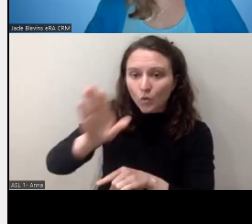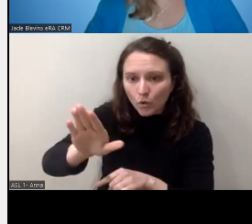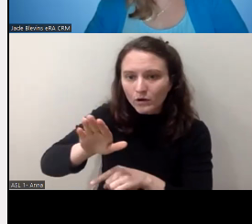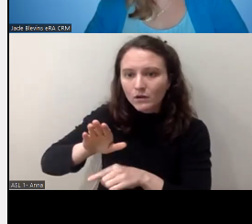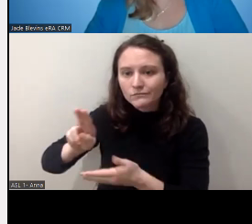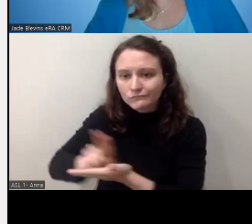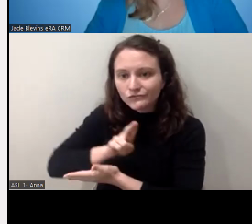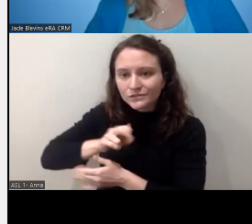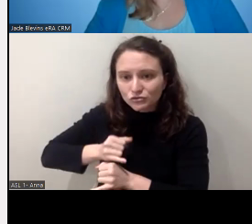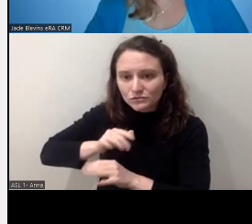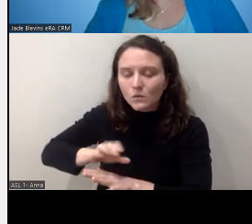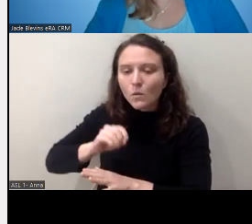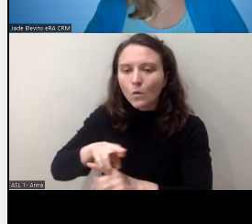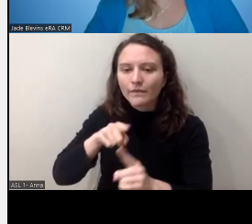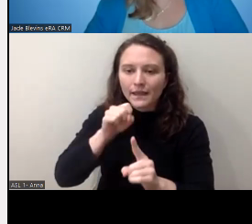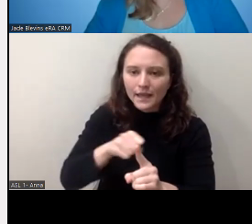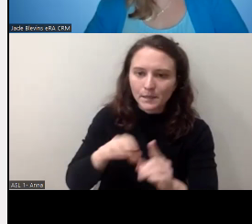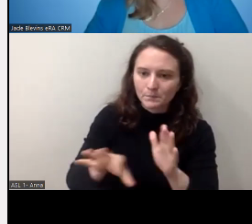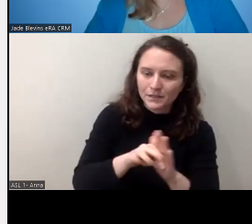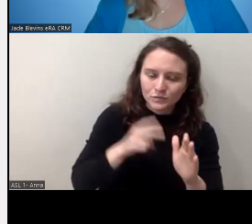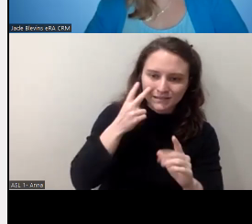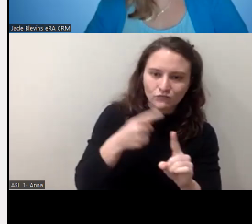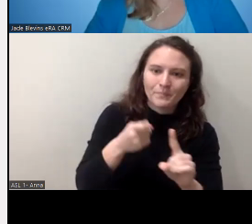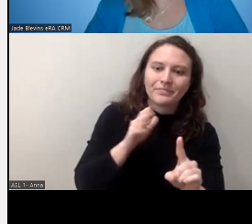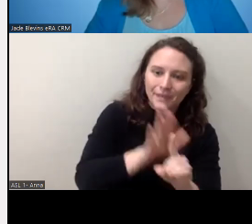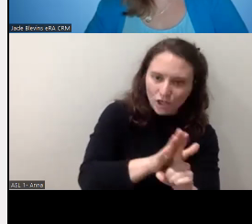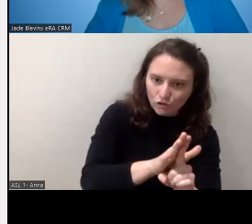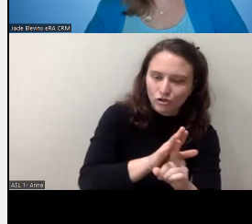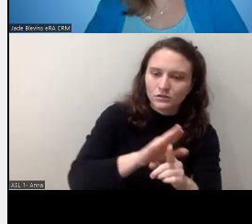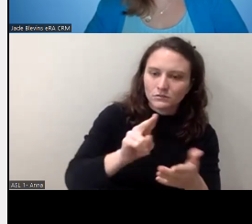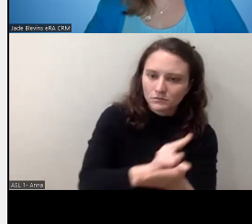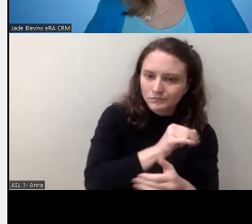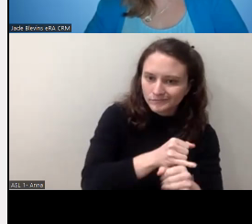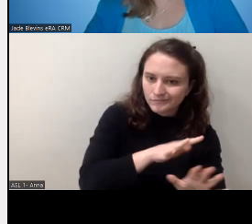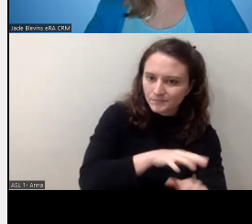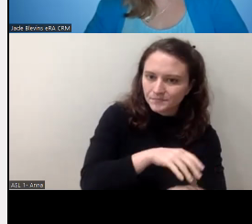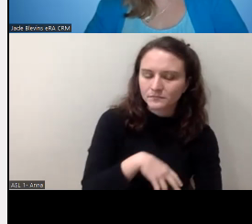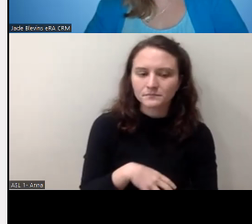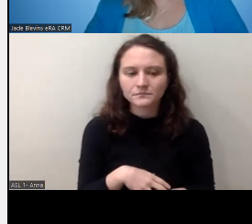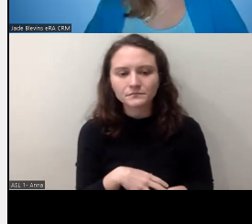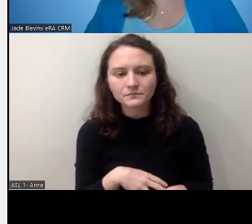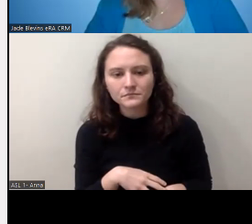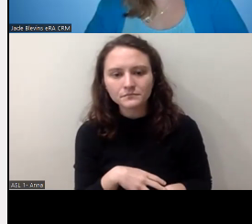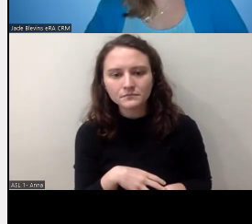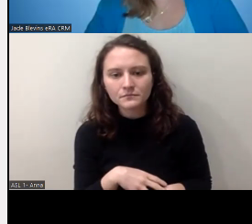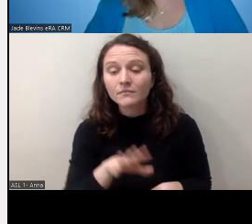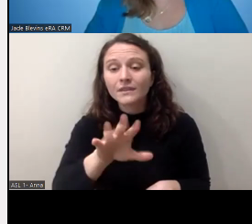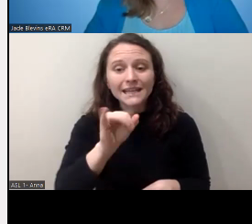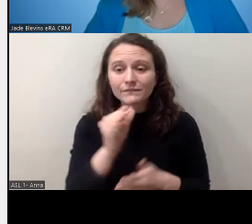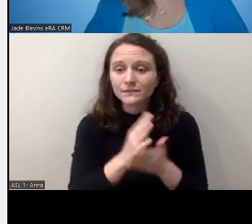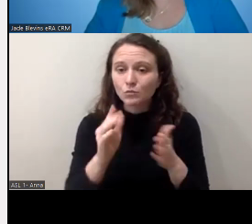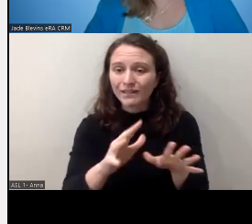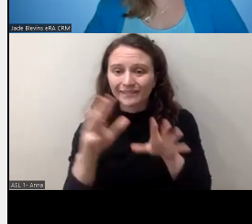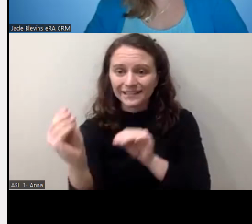If someone leaves your institution, you also want to unaffiliate them so that they don't maintain access to